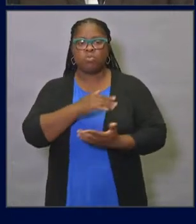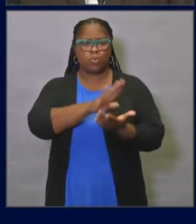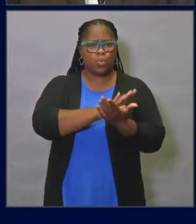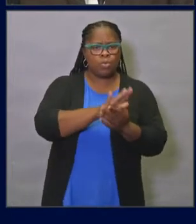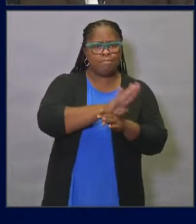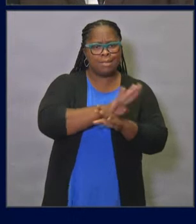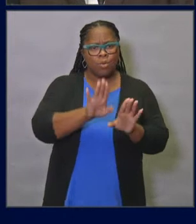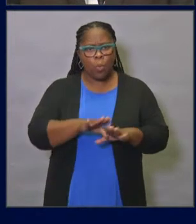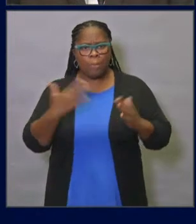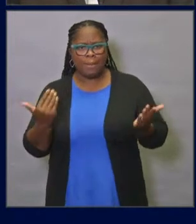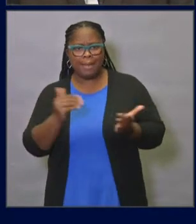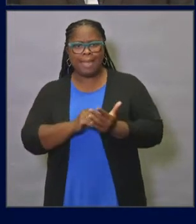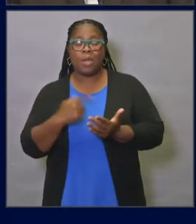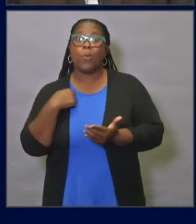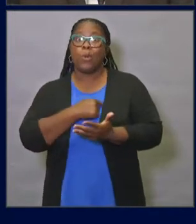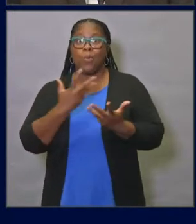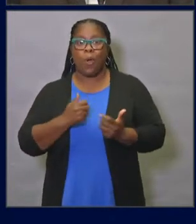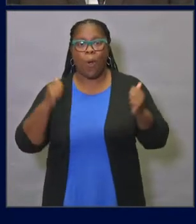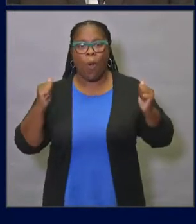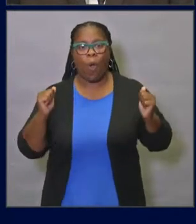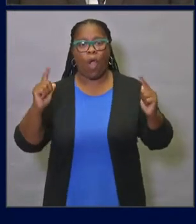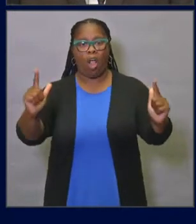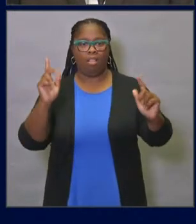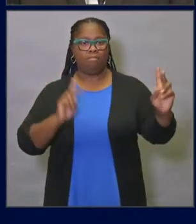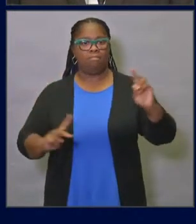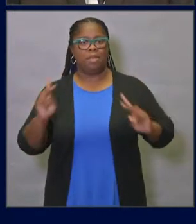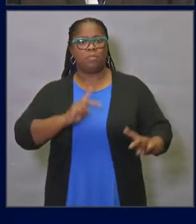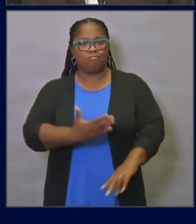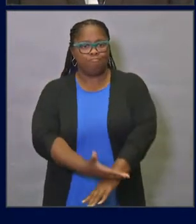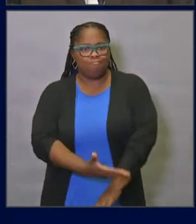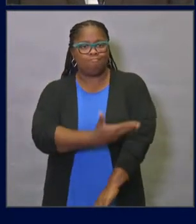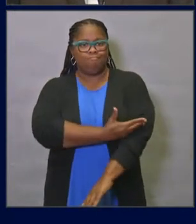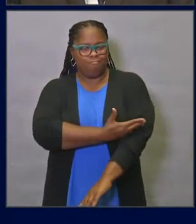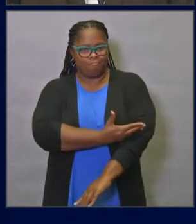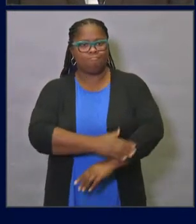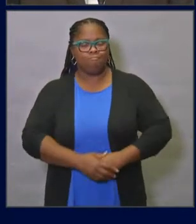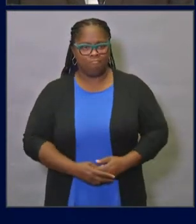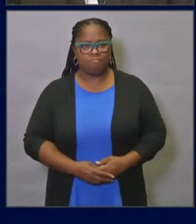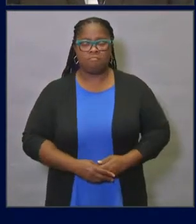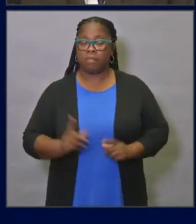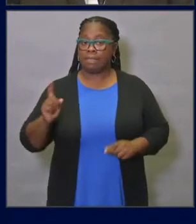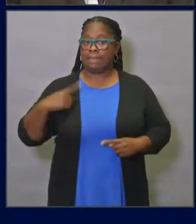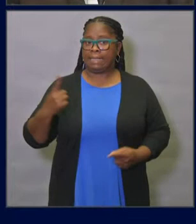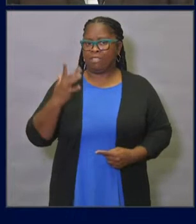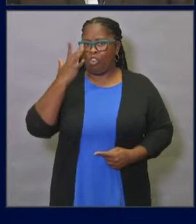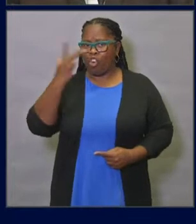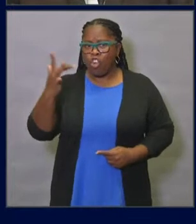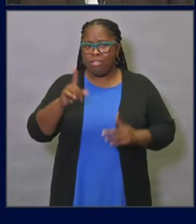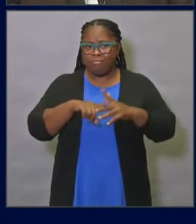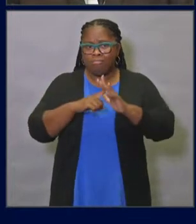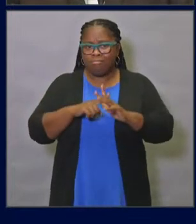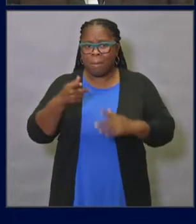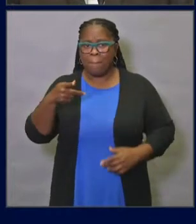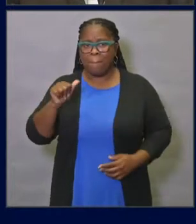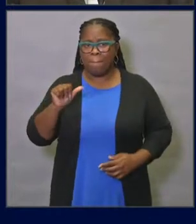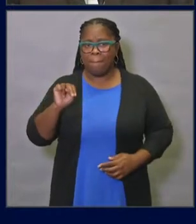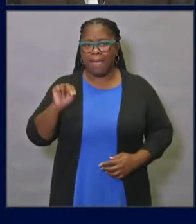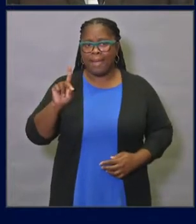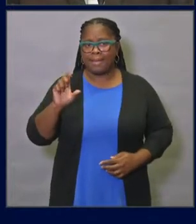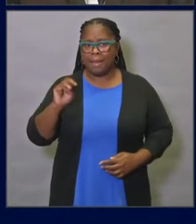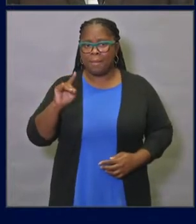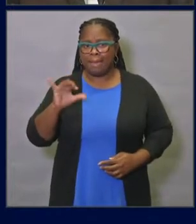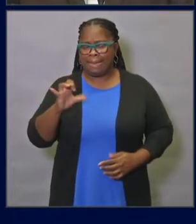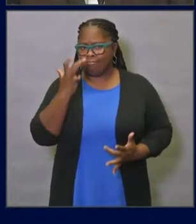improvements are shared by all residents in the county. As you've seen since early on in the pandemic, our communities of color and those